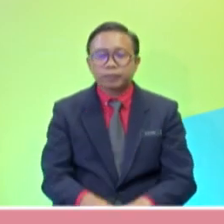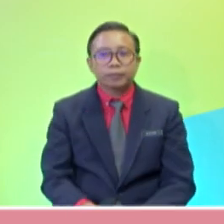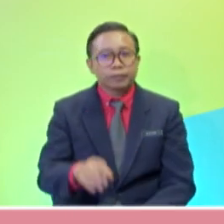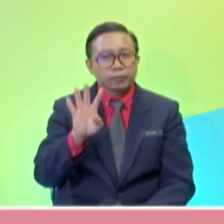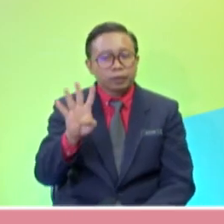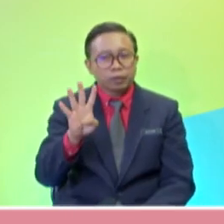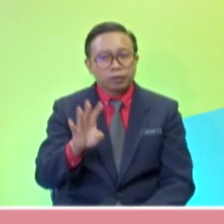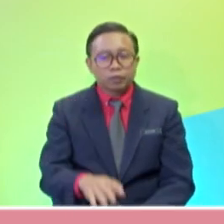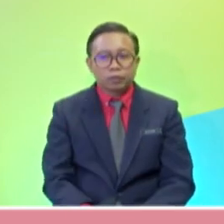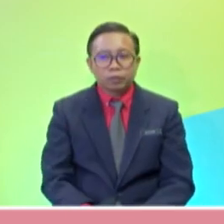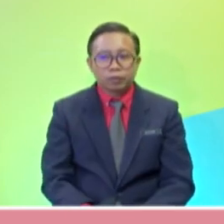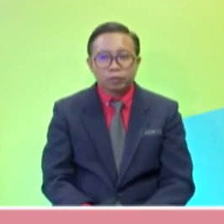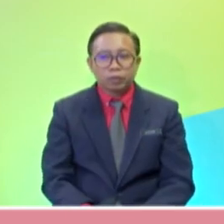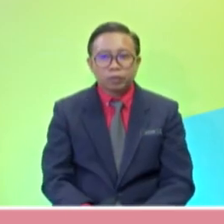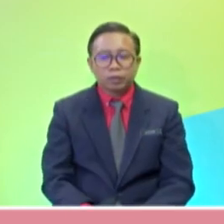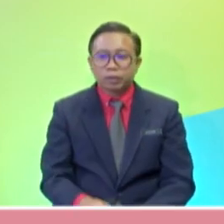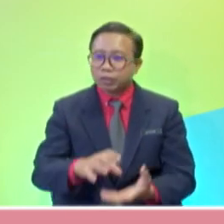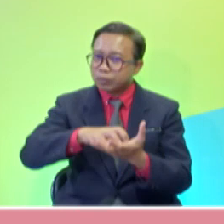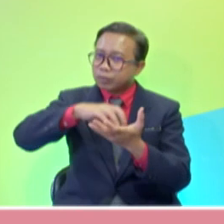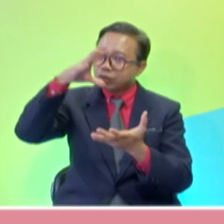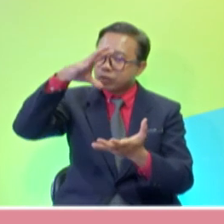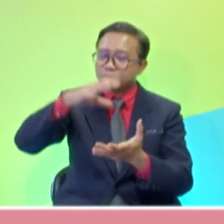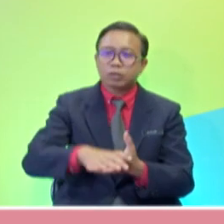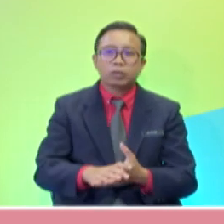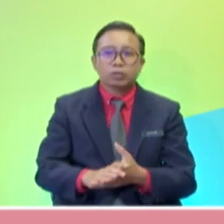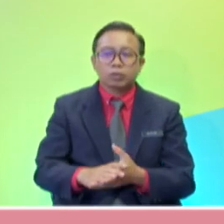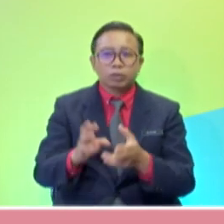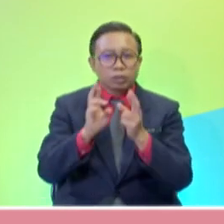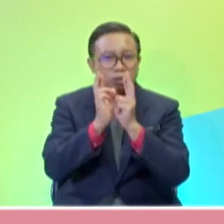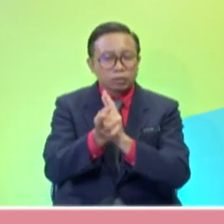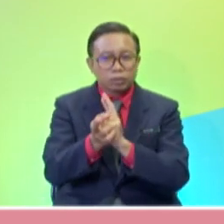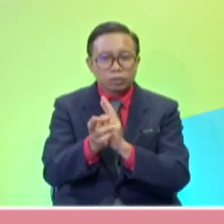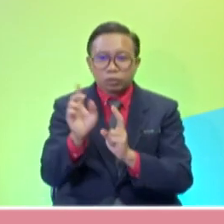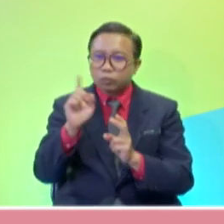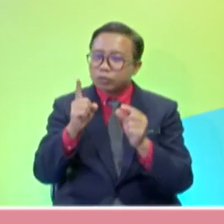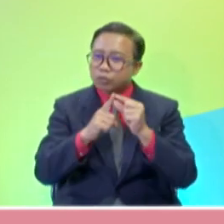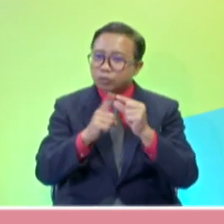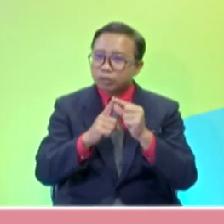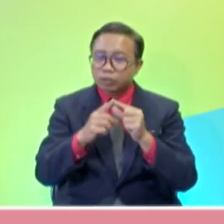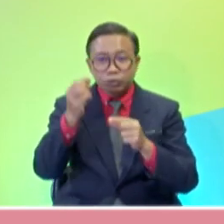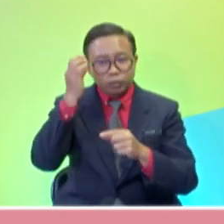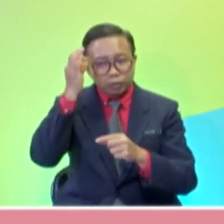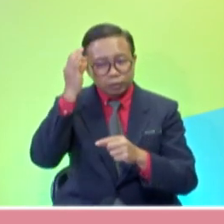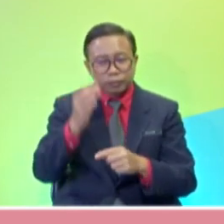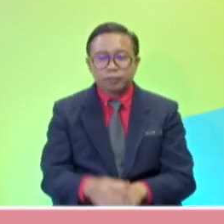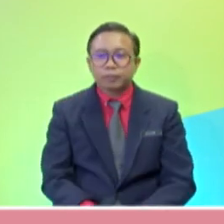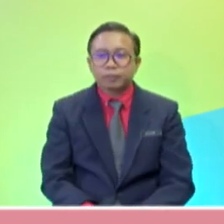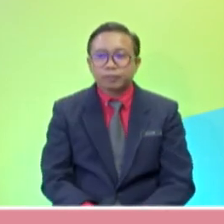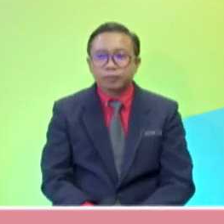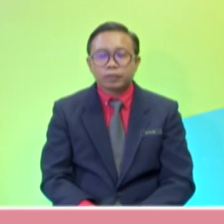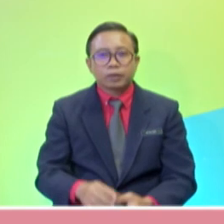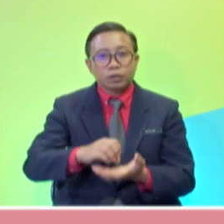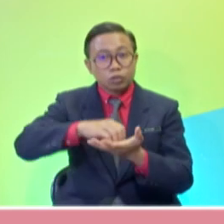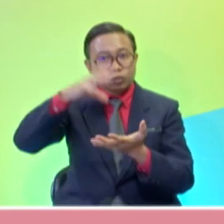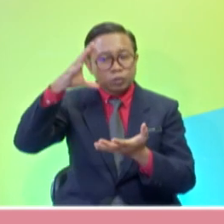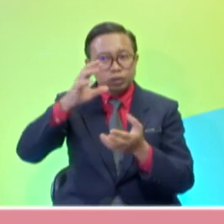4, expensive will replace the word. Which word do you think, Shafika? Expensive will replace